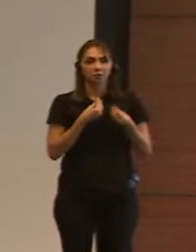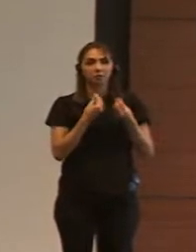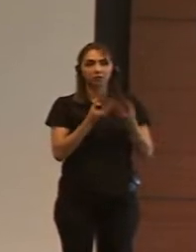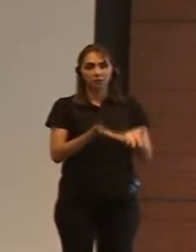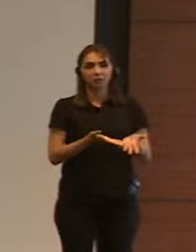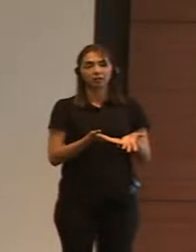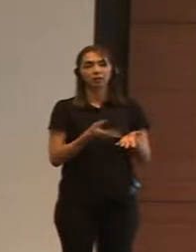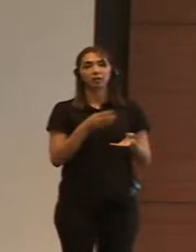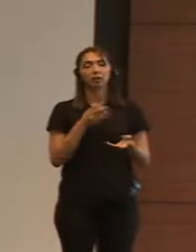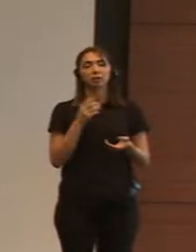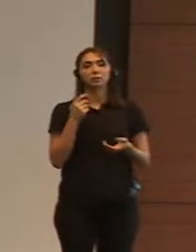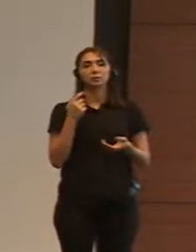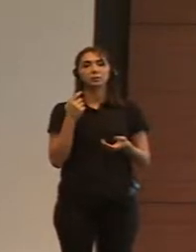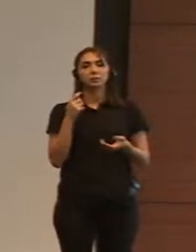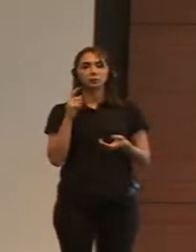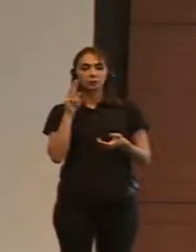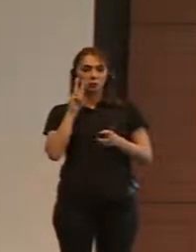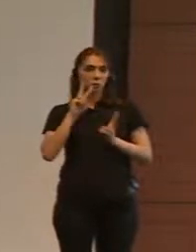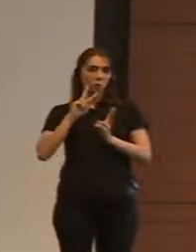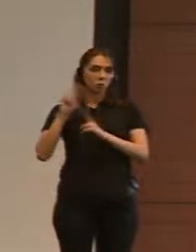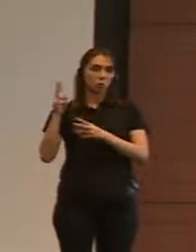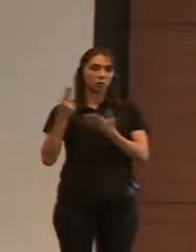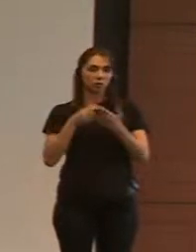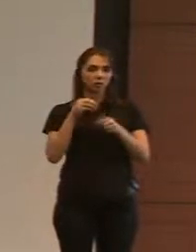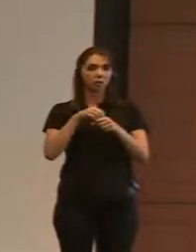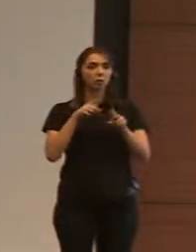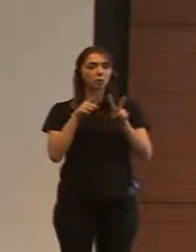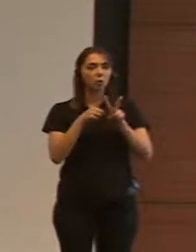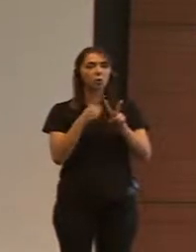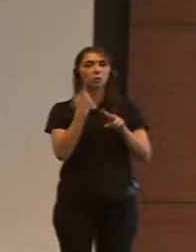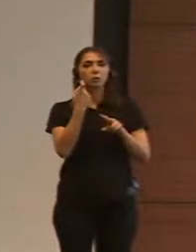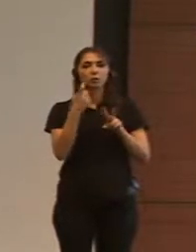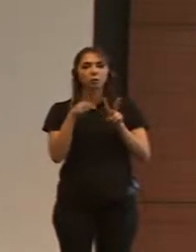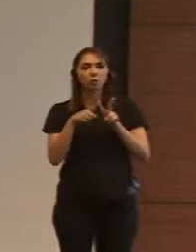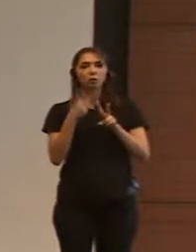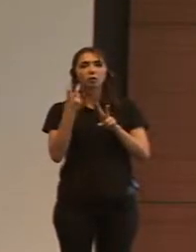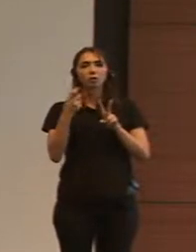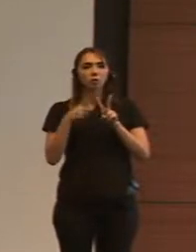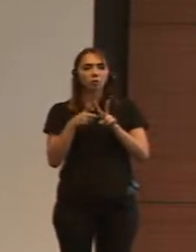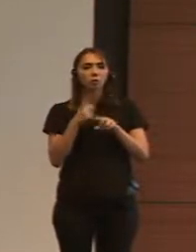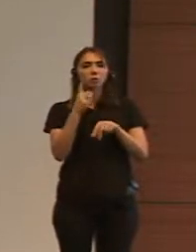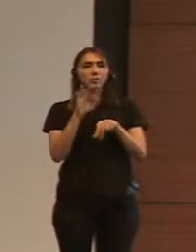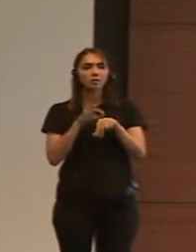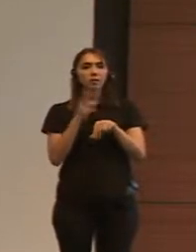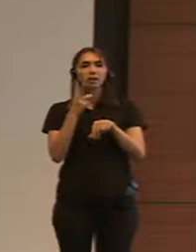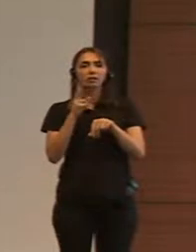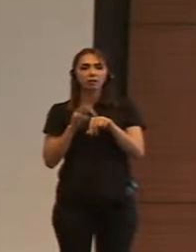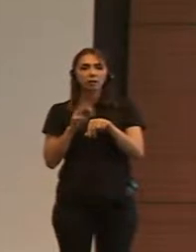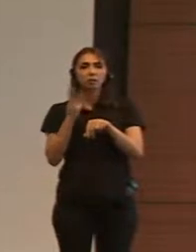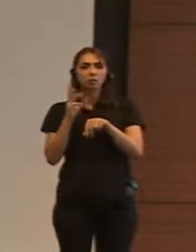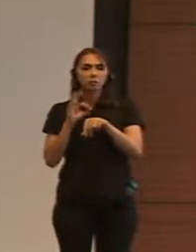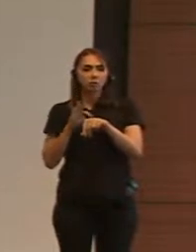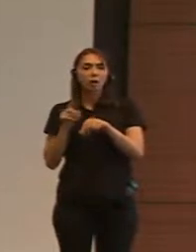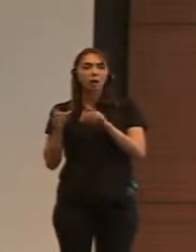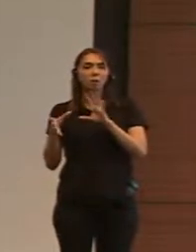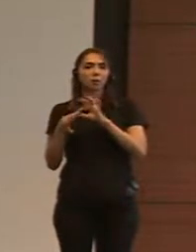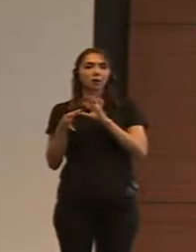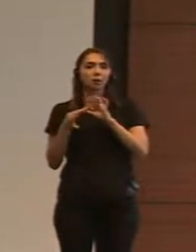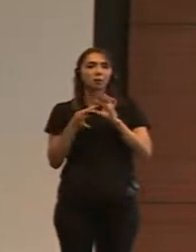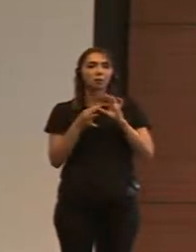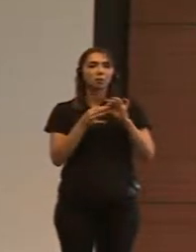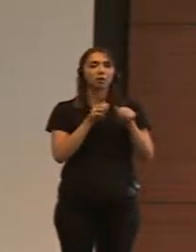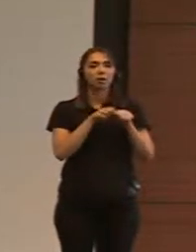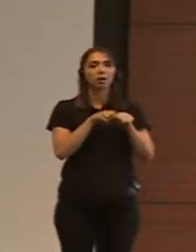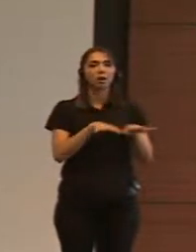not in making this decision the first second third neuron first second third